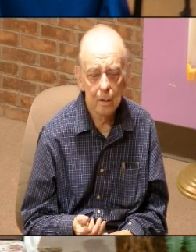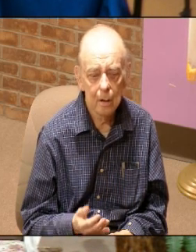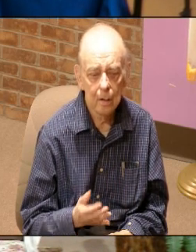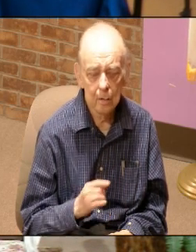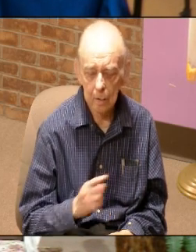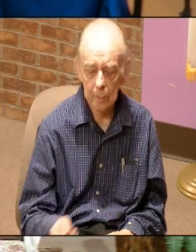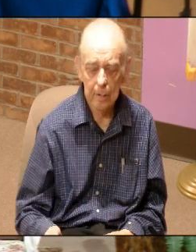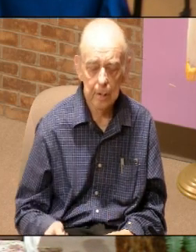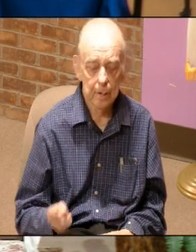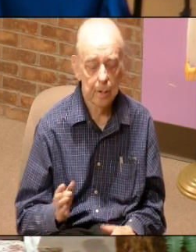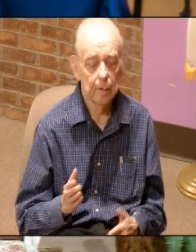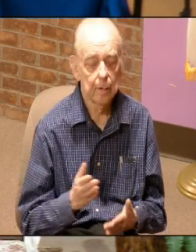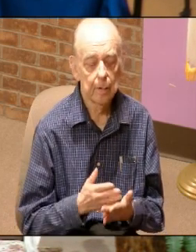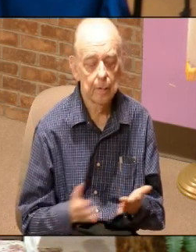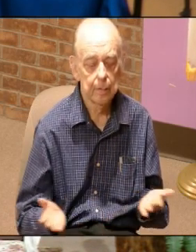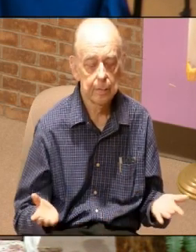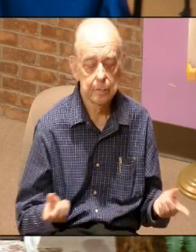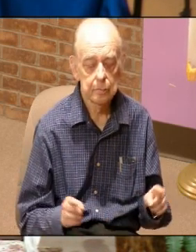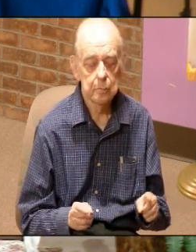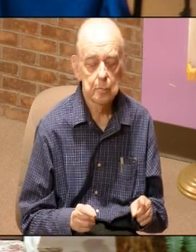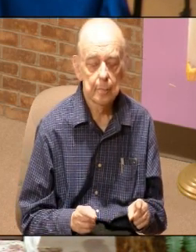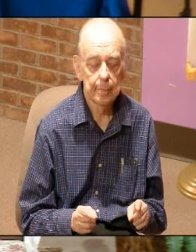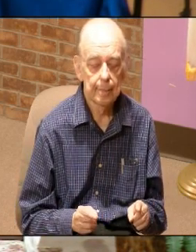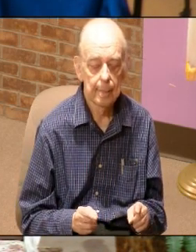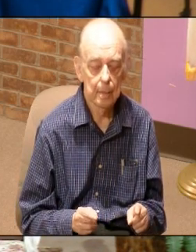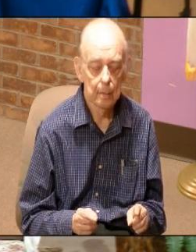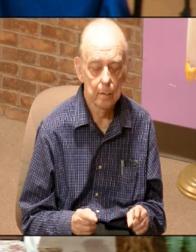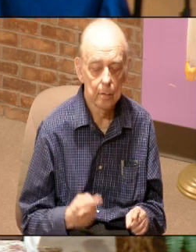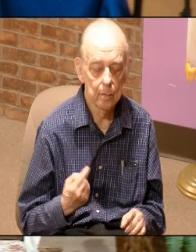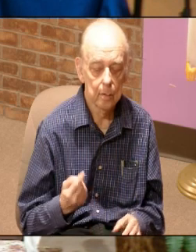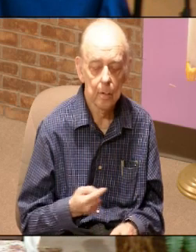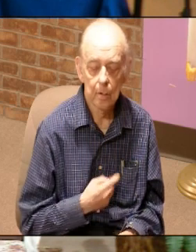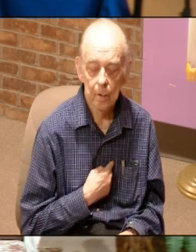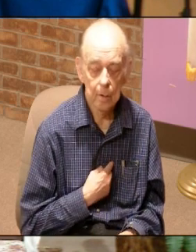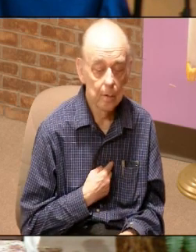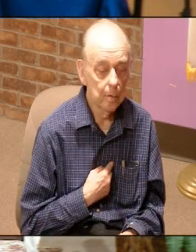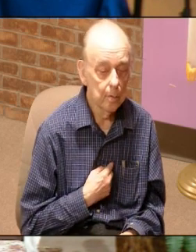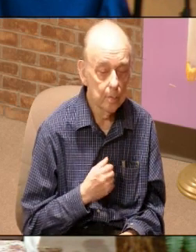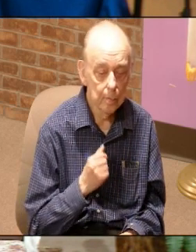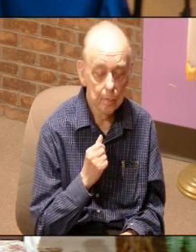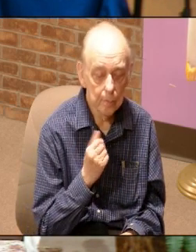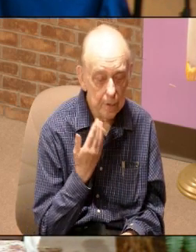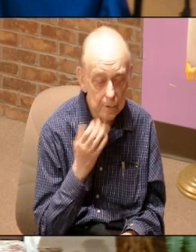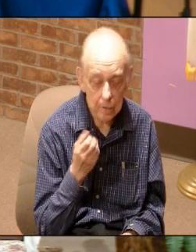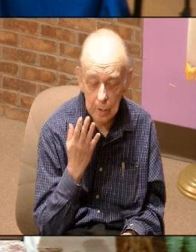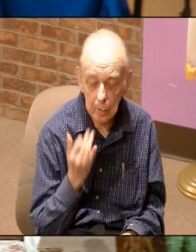There are some things that happen, ladies and gentlemen, that we don't have reasons for.